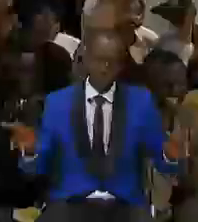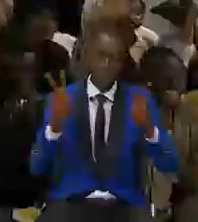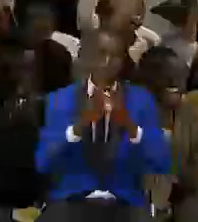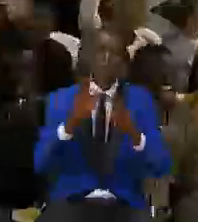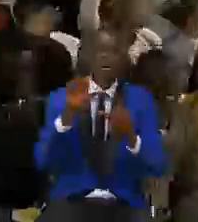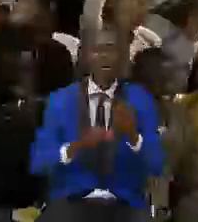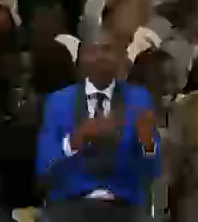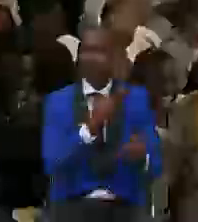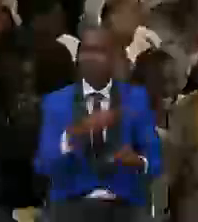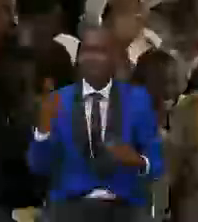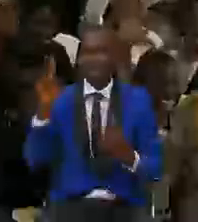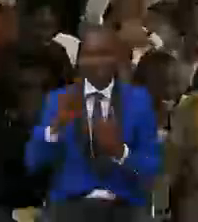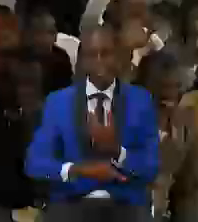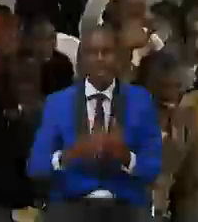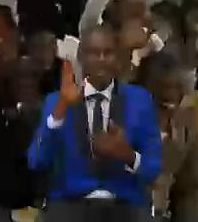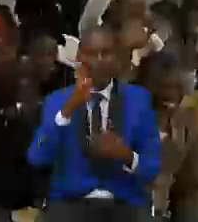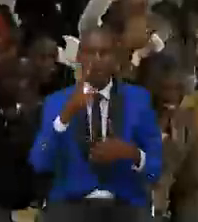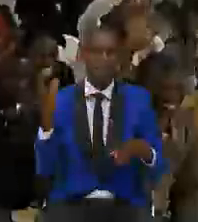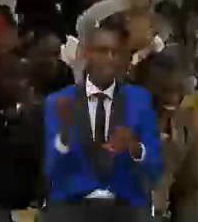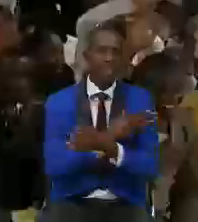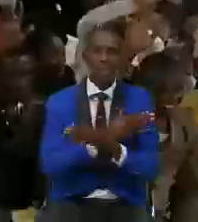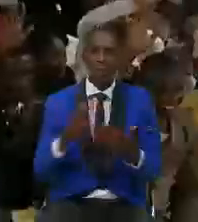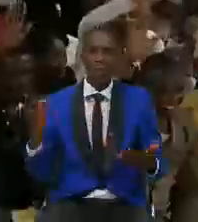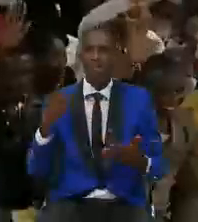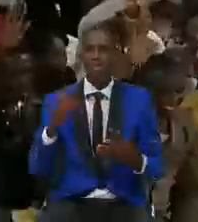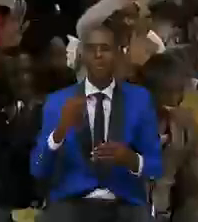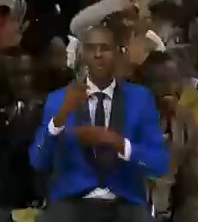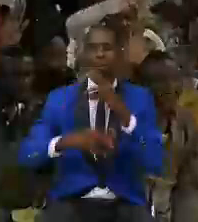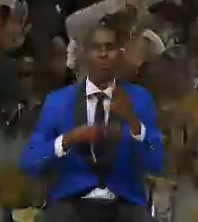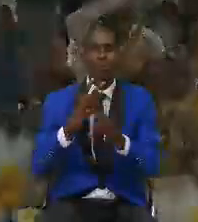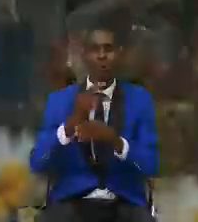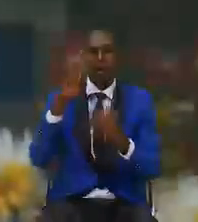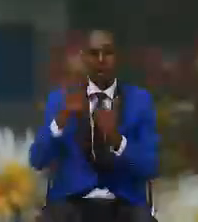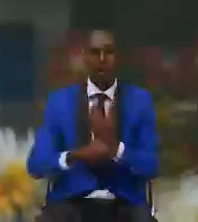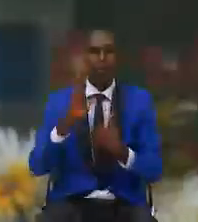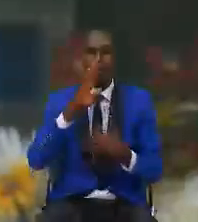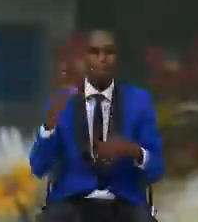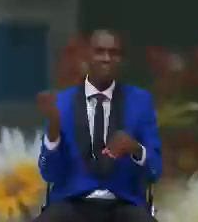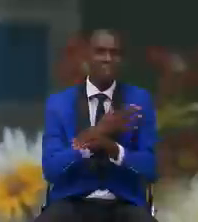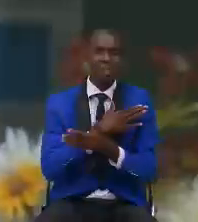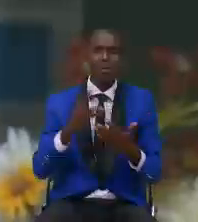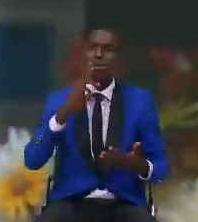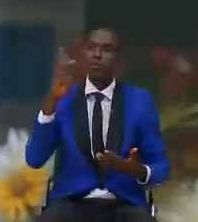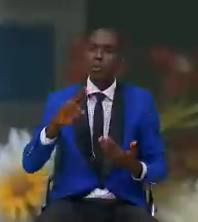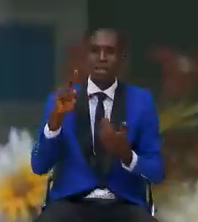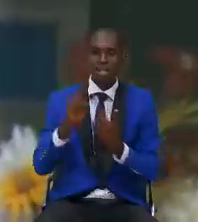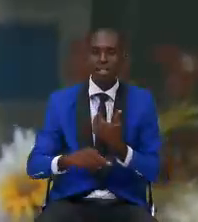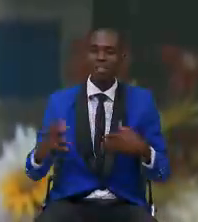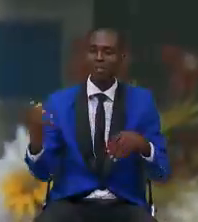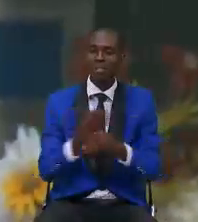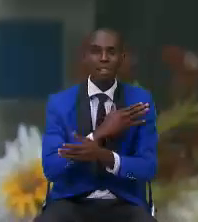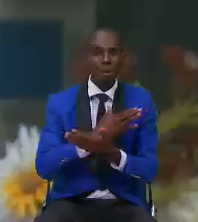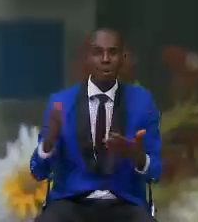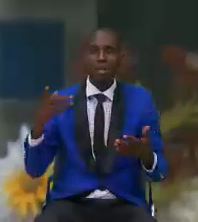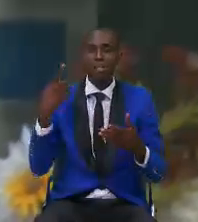worthy. All the worthlessness will be taken away. The worldliness will be taken away. The waywardness will be taken away.